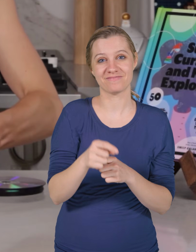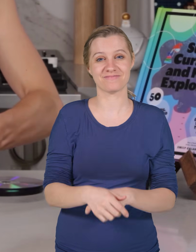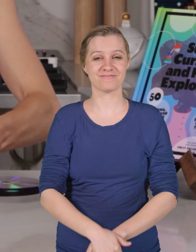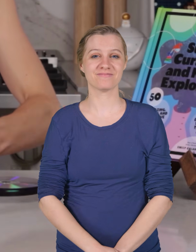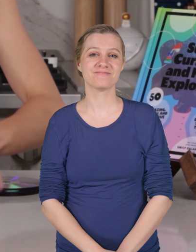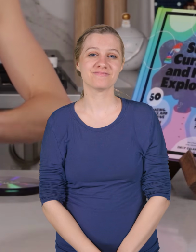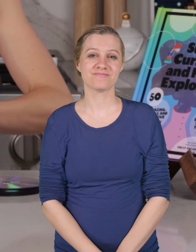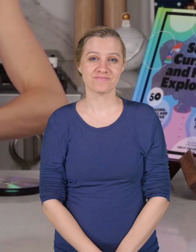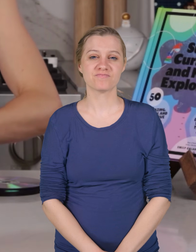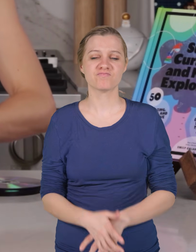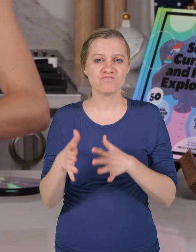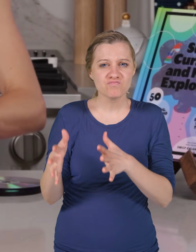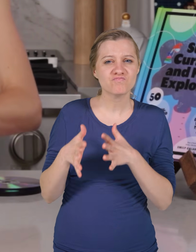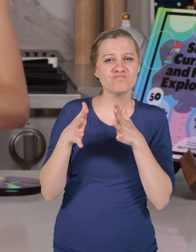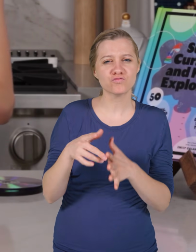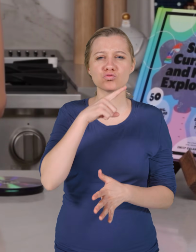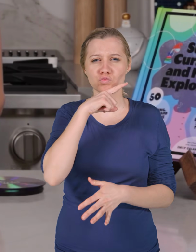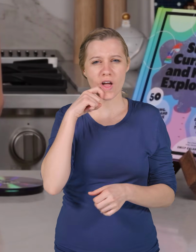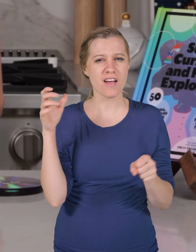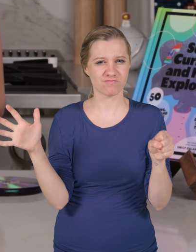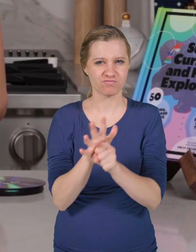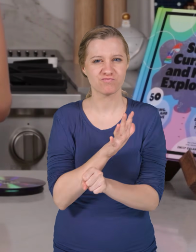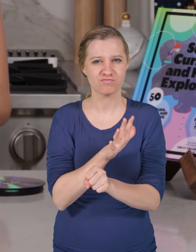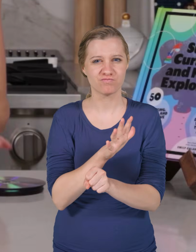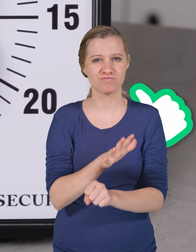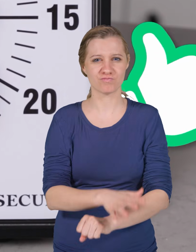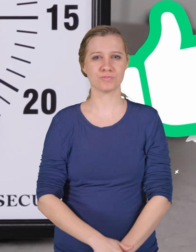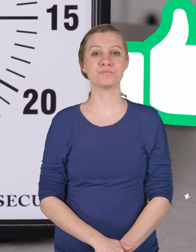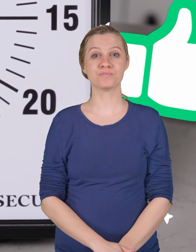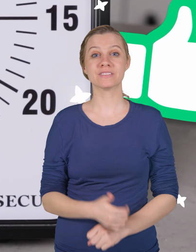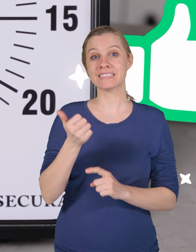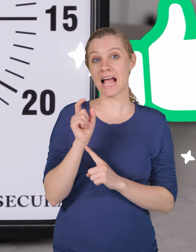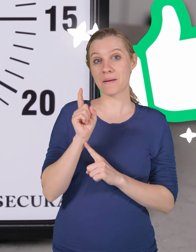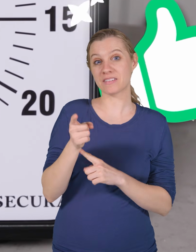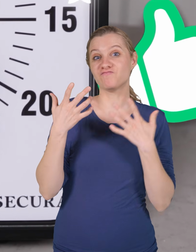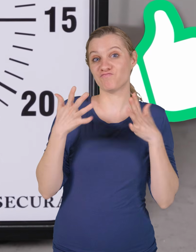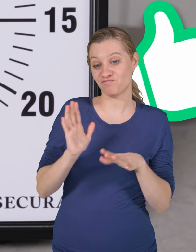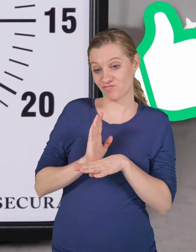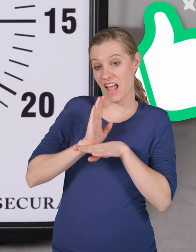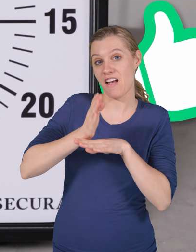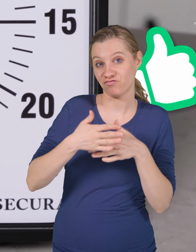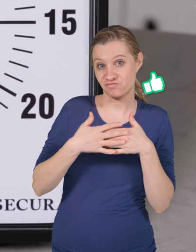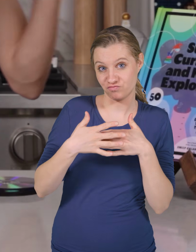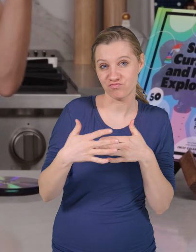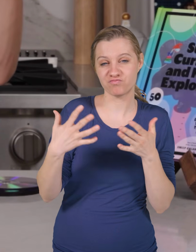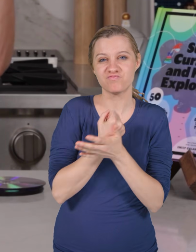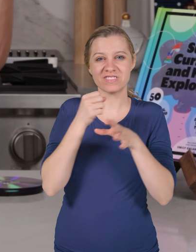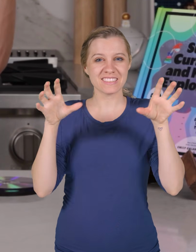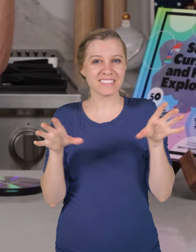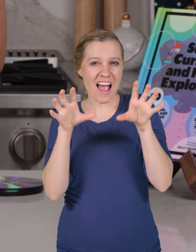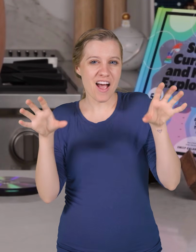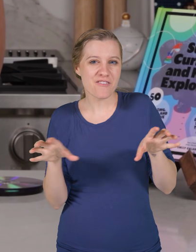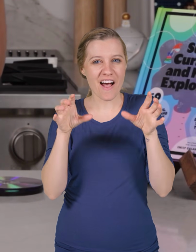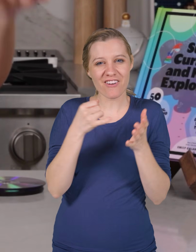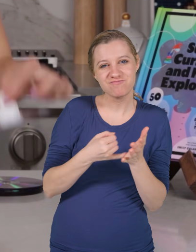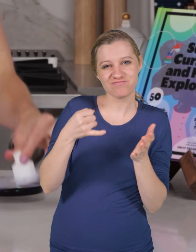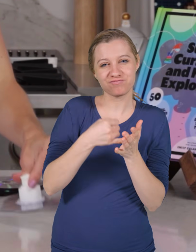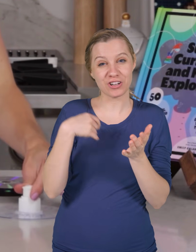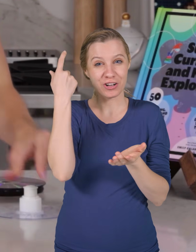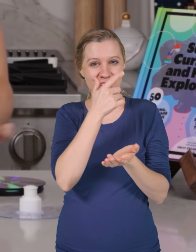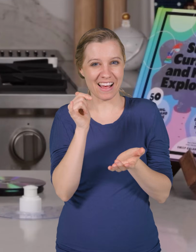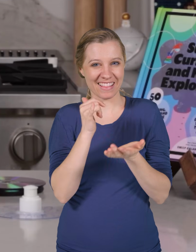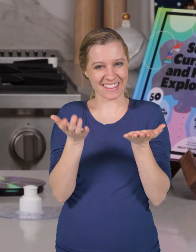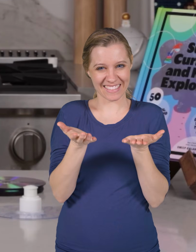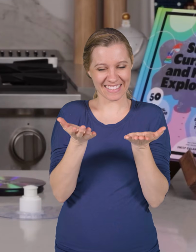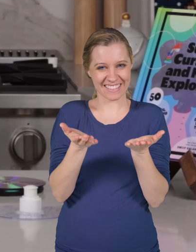for about 10 minutes to make sure the glue dries. After about 10 minutes and after decorating it, it'll look a little bit like